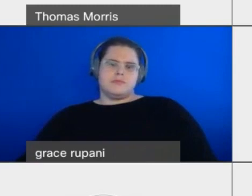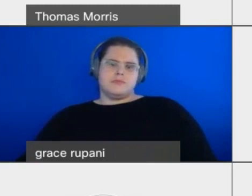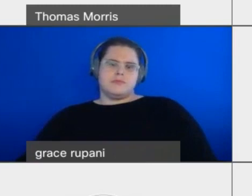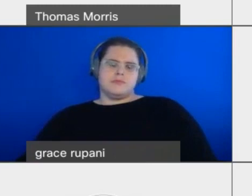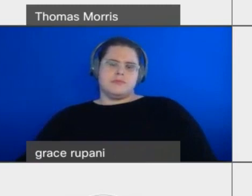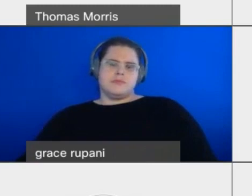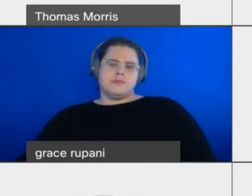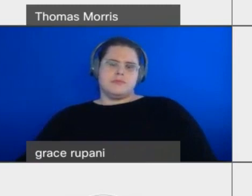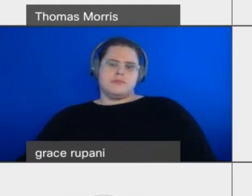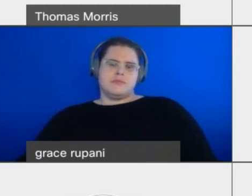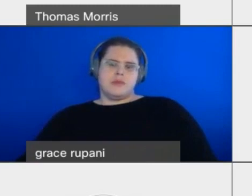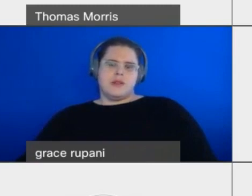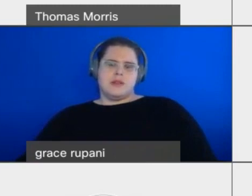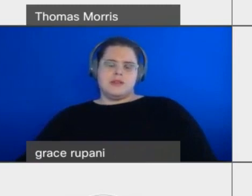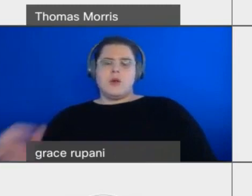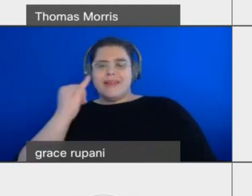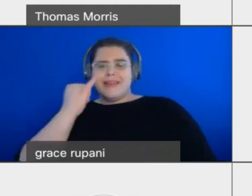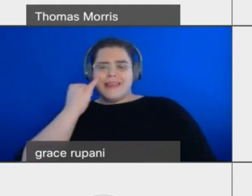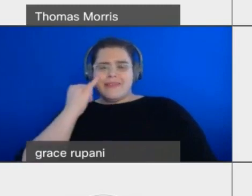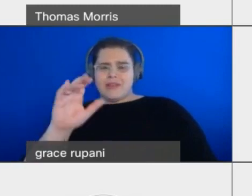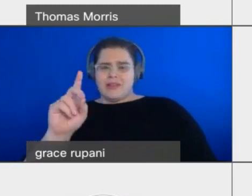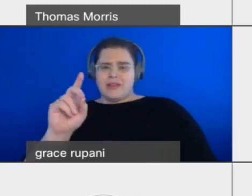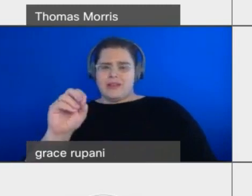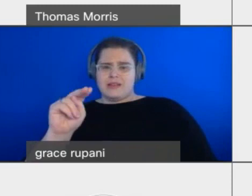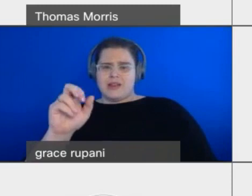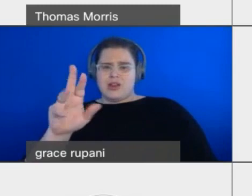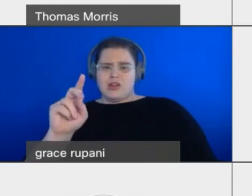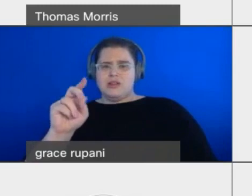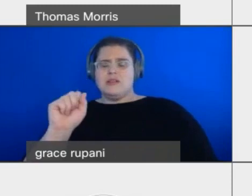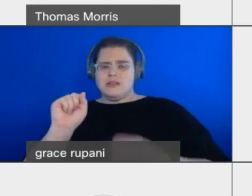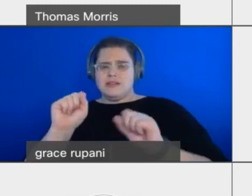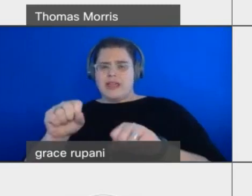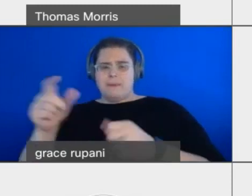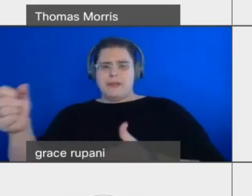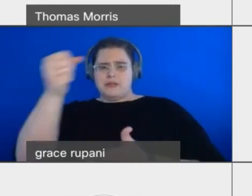if Donald can be made a panelist, he may have more to share on these issues as well.